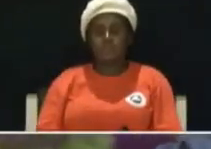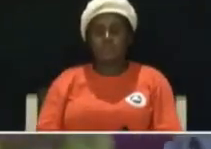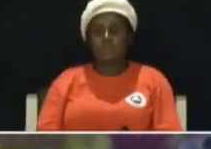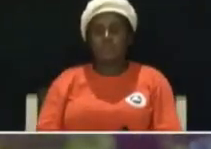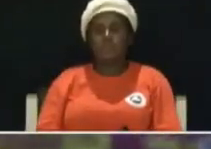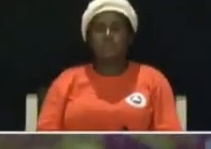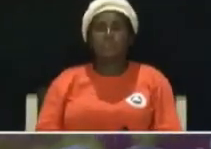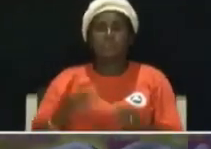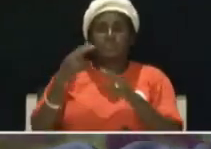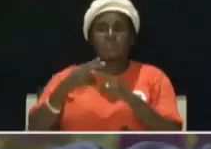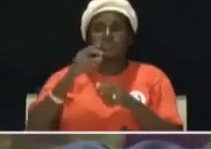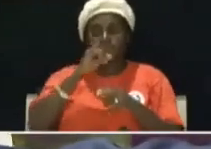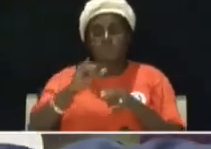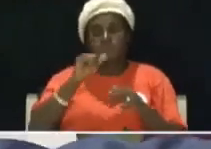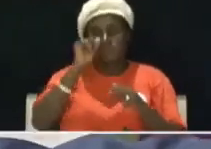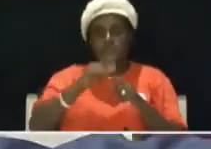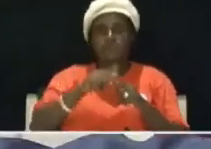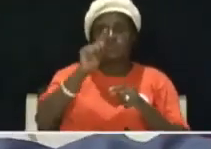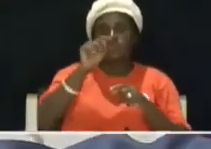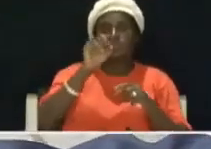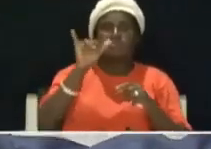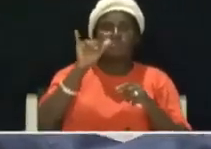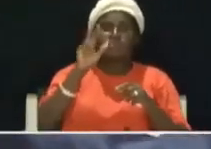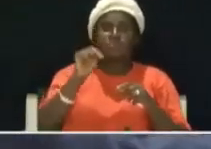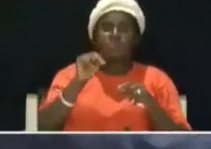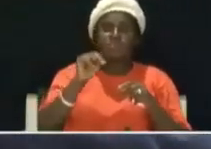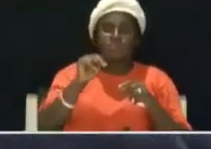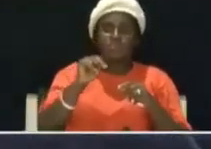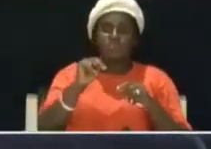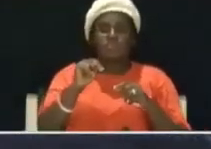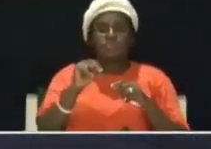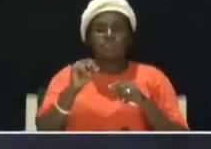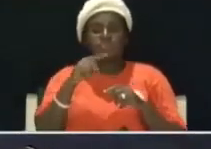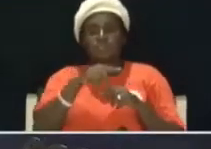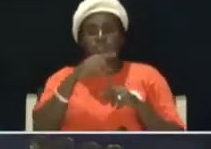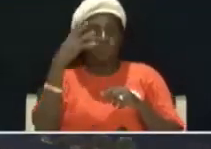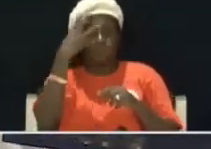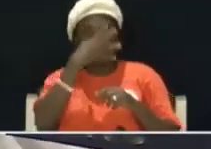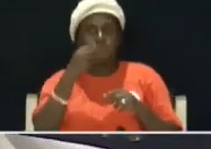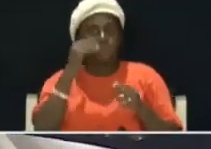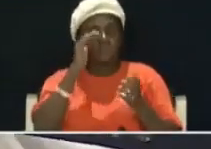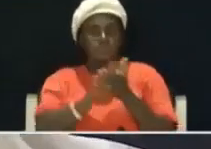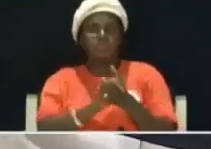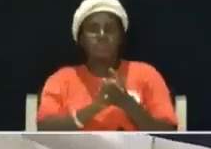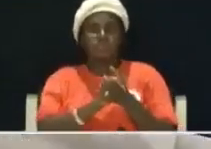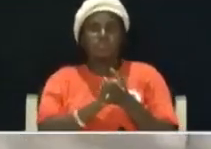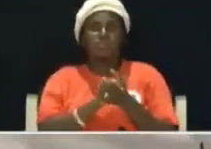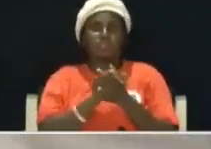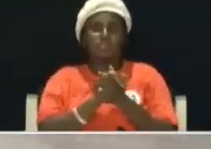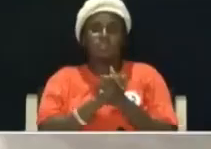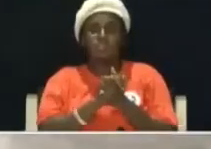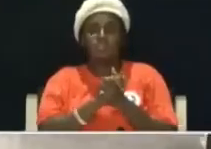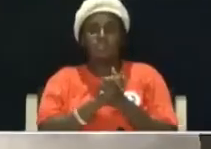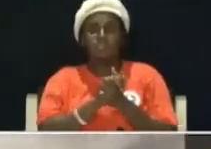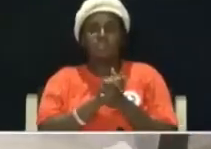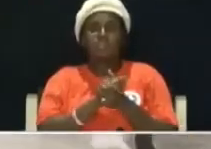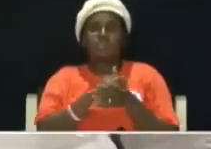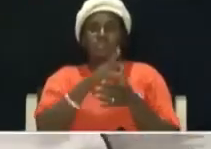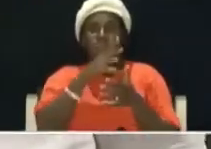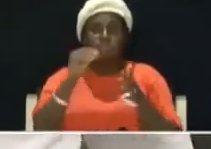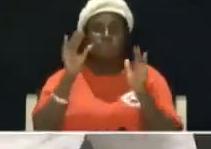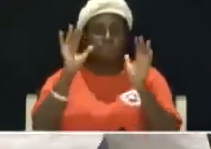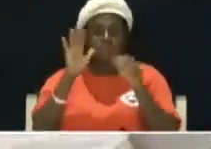My name is Brother Tony Ezo. This is my pretty wife, Sister Florence Ezo, and my wonderful